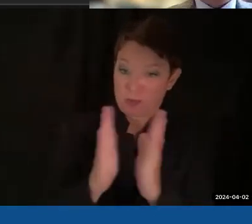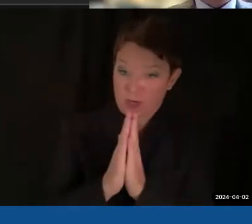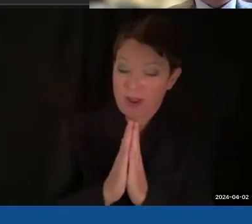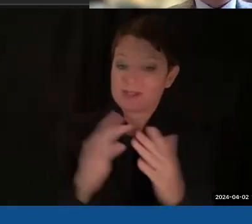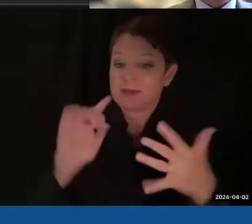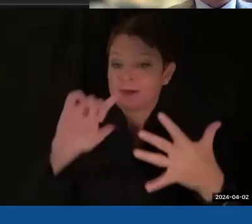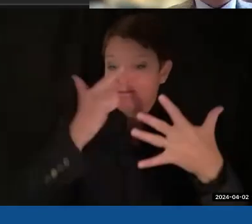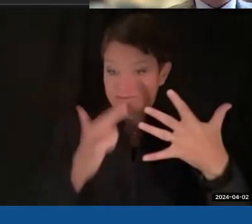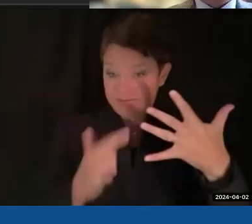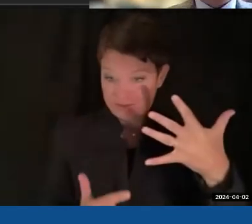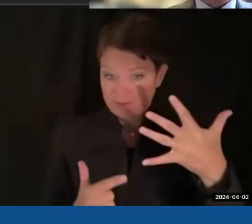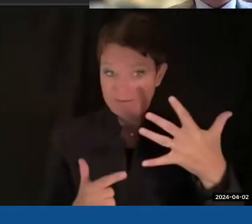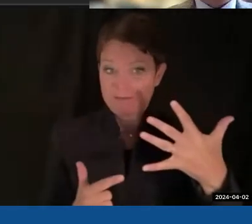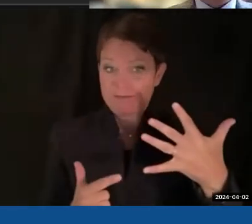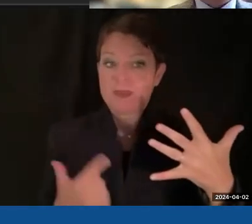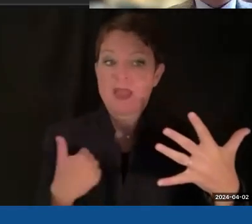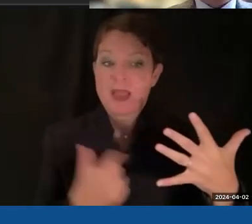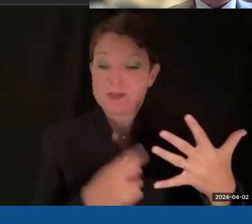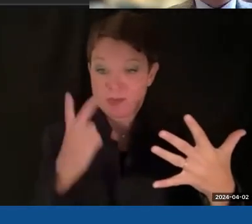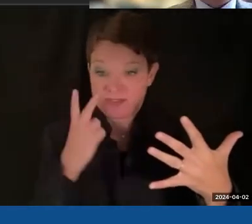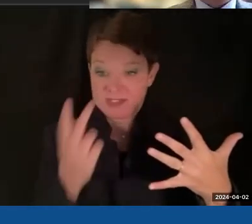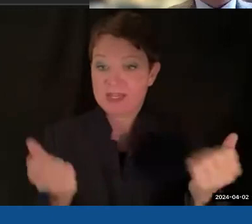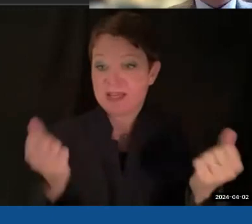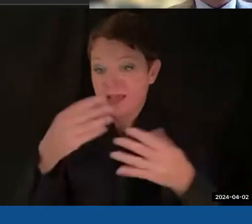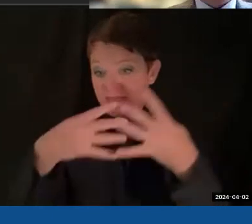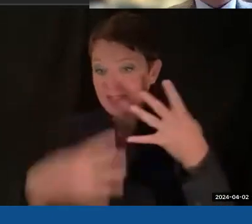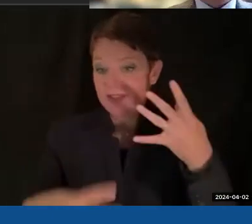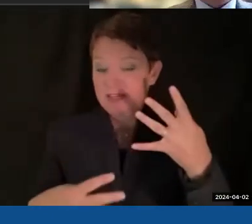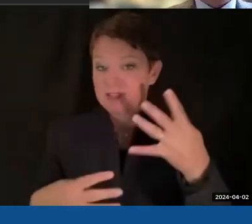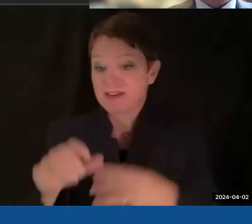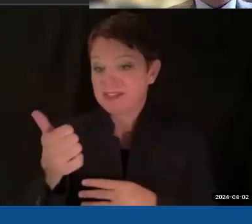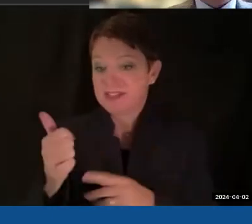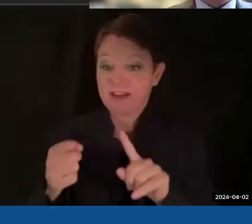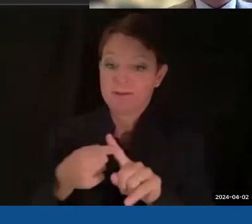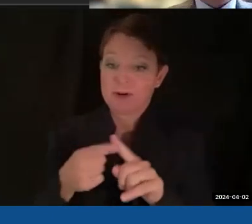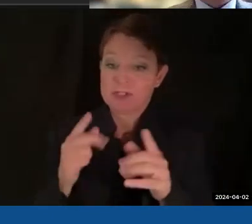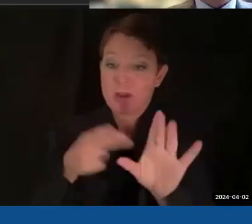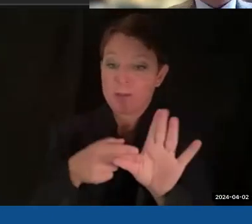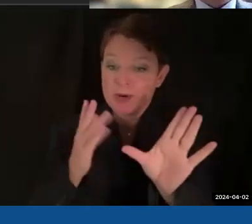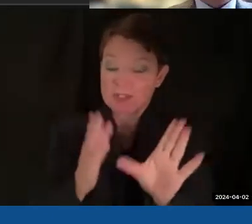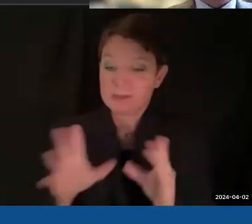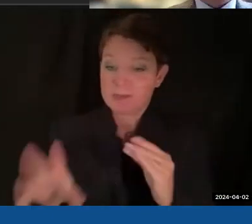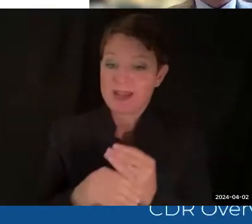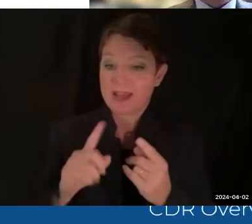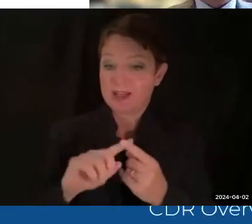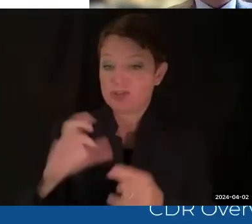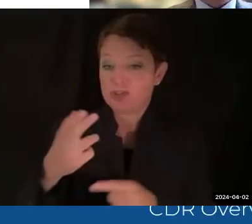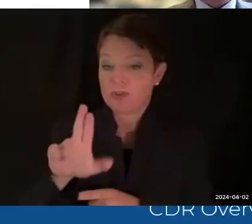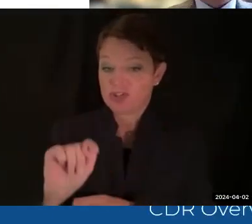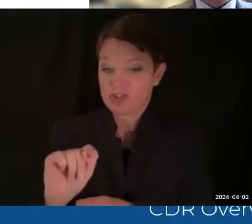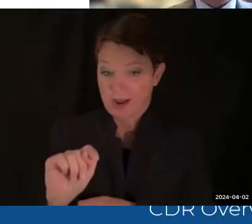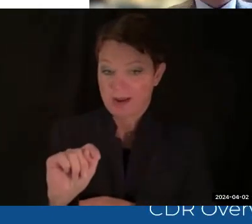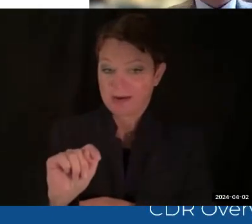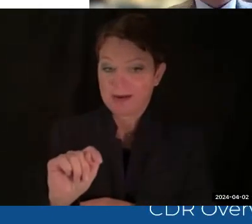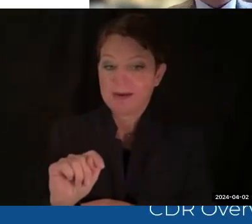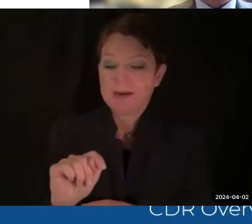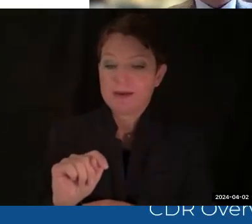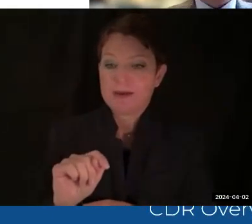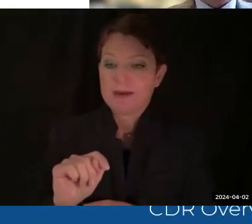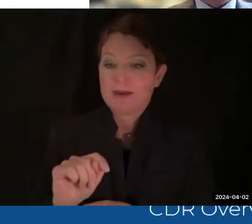seen, the list of 10 first participants have been added to the chat, and we'll do